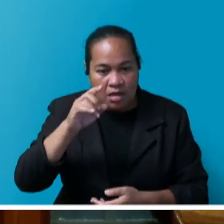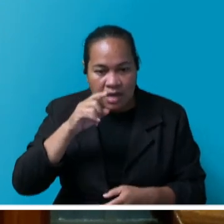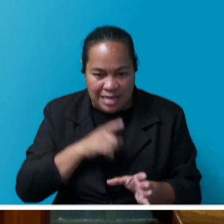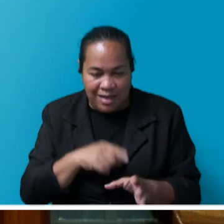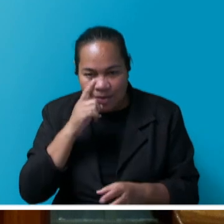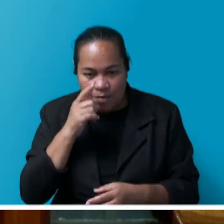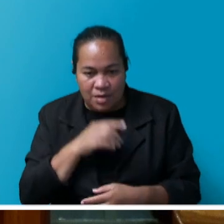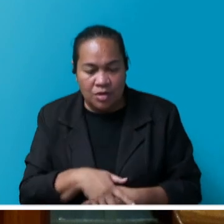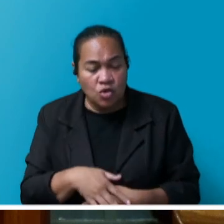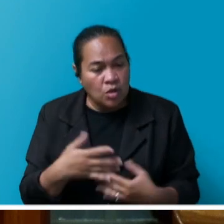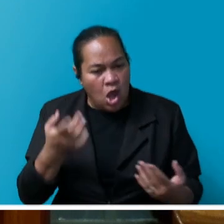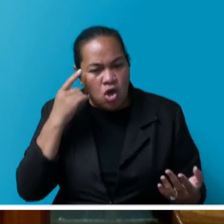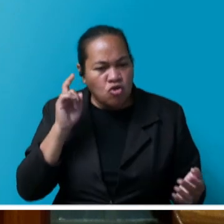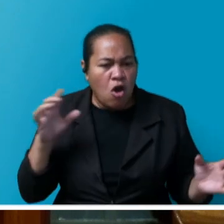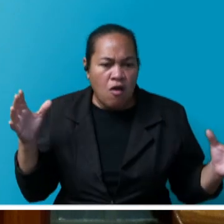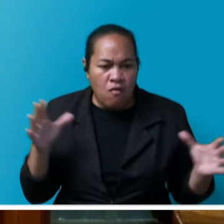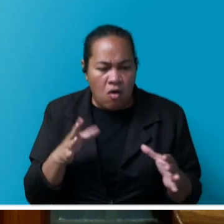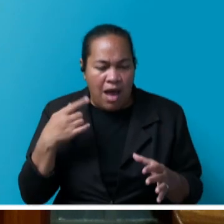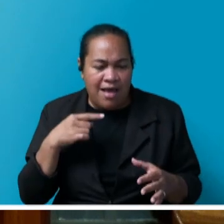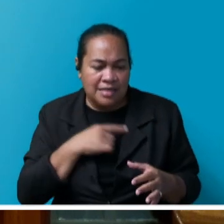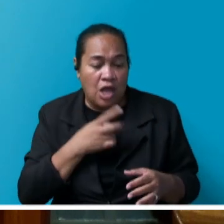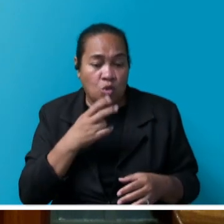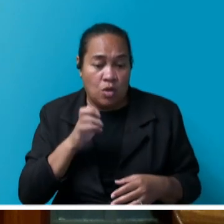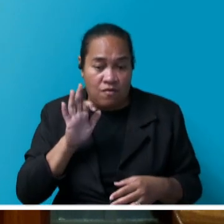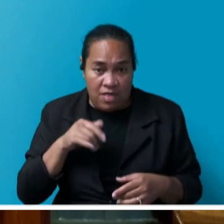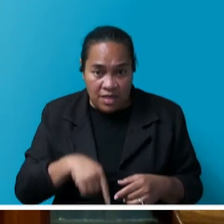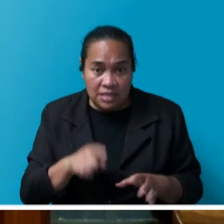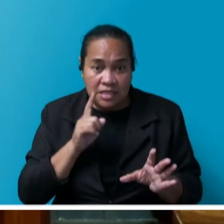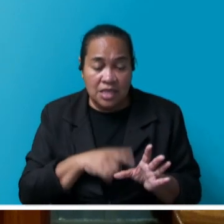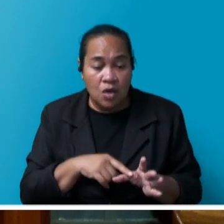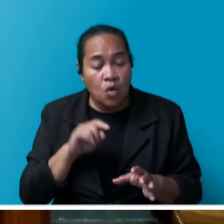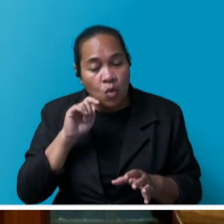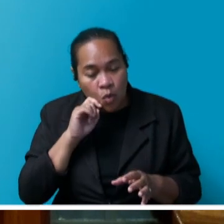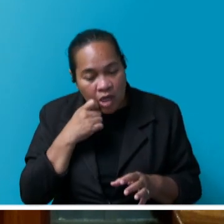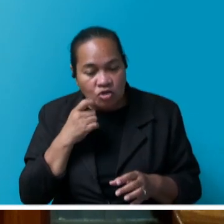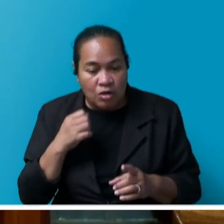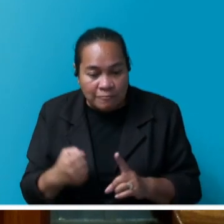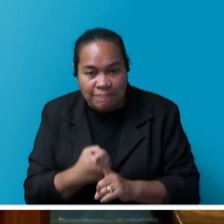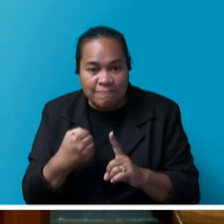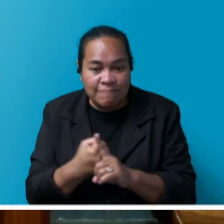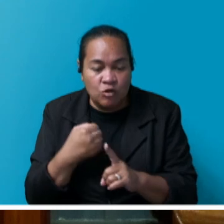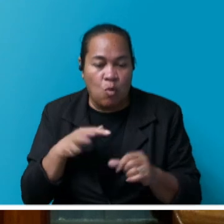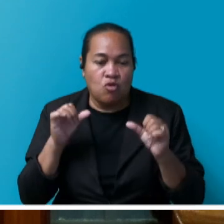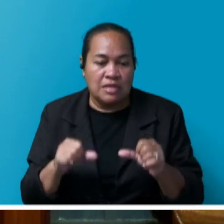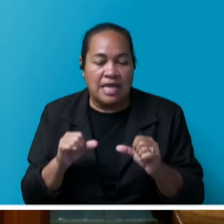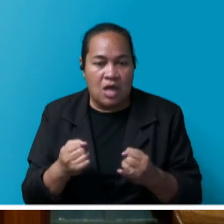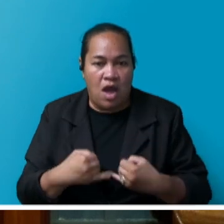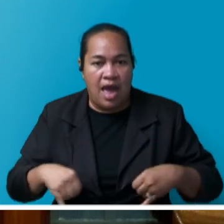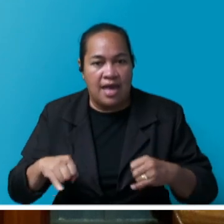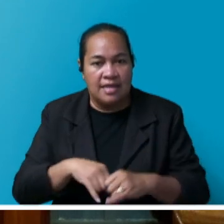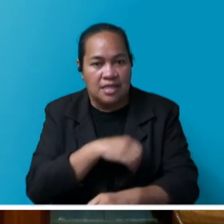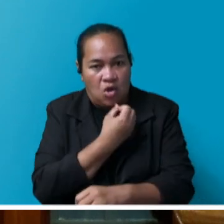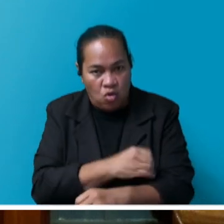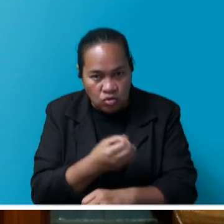action for all of us. In 2025, we will intensify our efforts to protect our islands, oceans, and